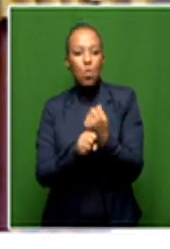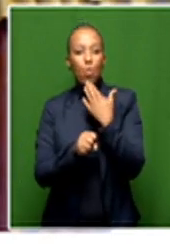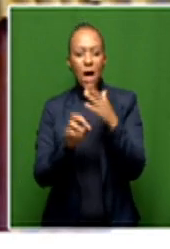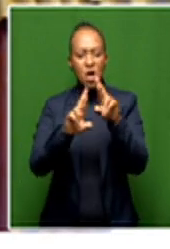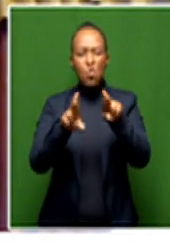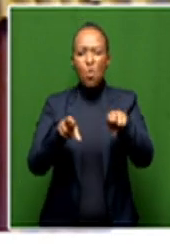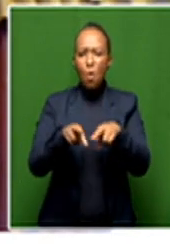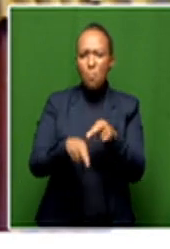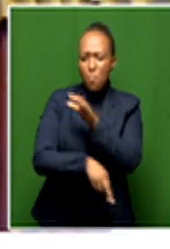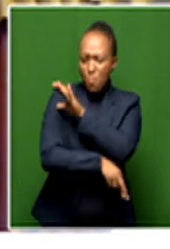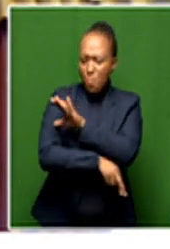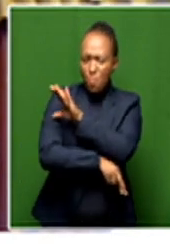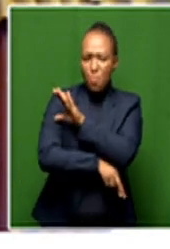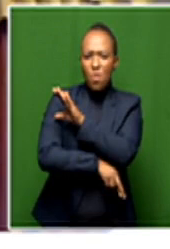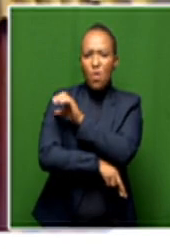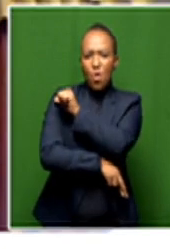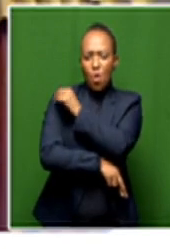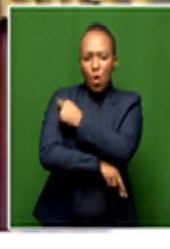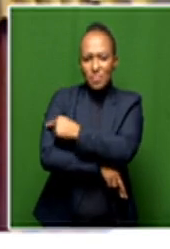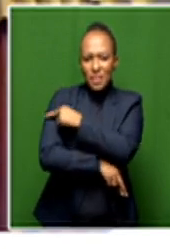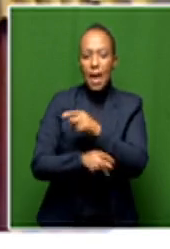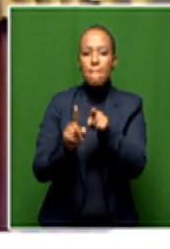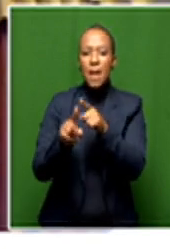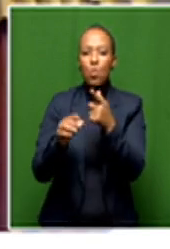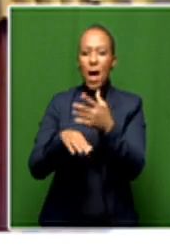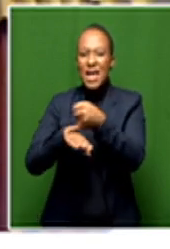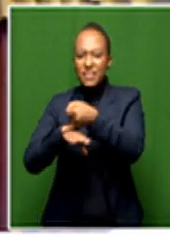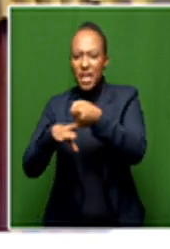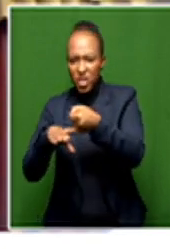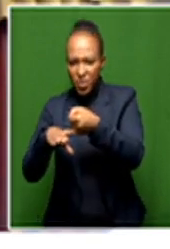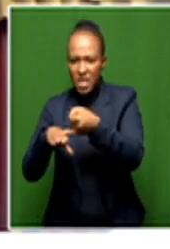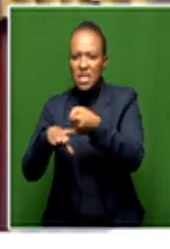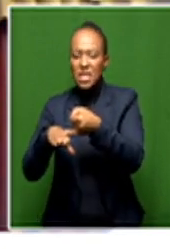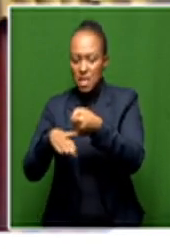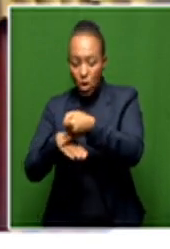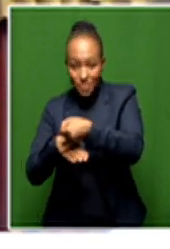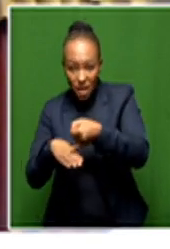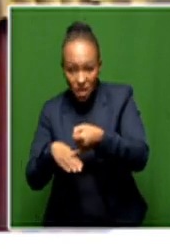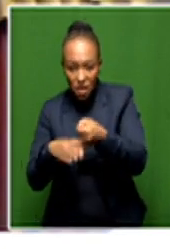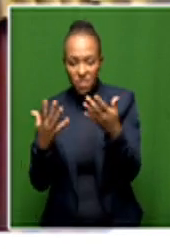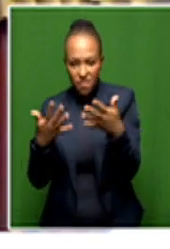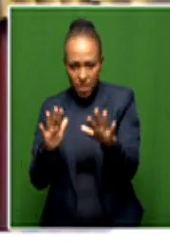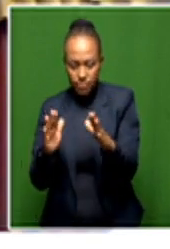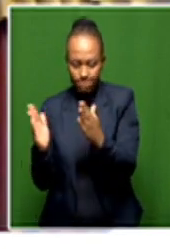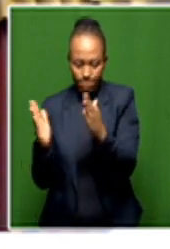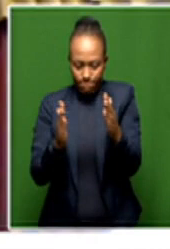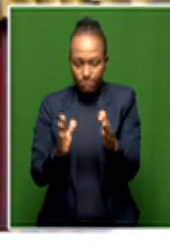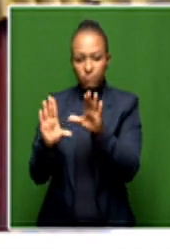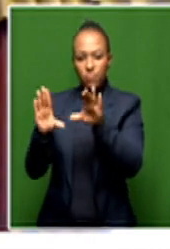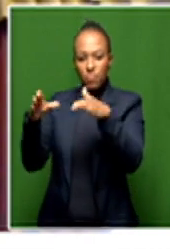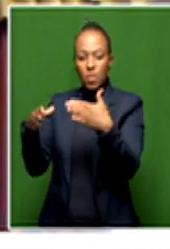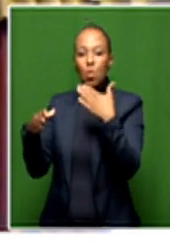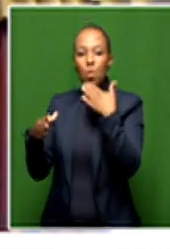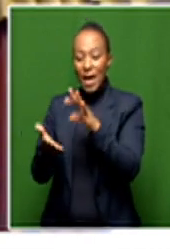wards, but more in surgery, for argument's sake. Then you go down and then you say, okay, now we need to also vaccinate